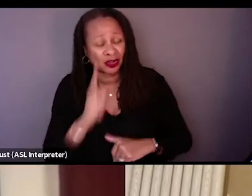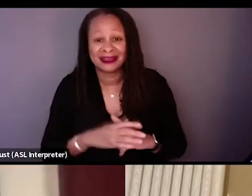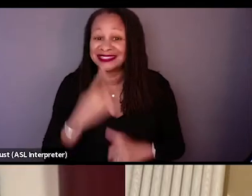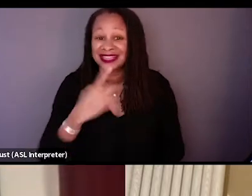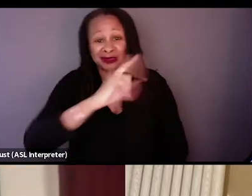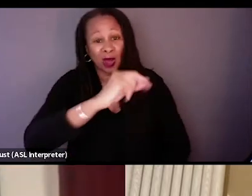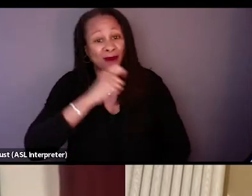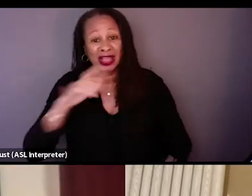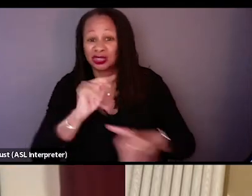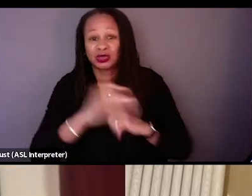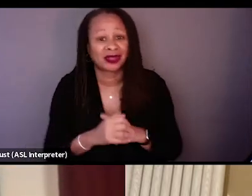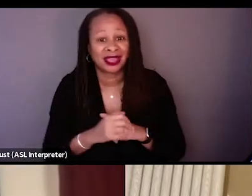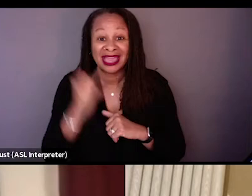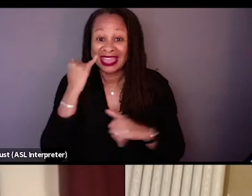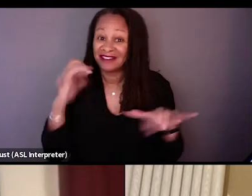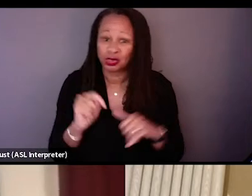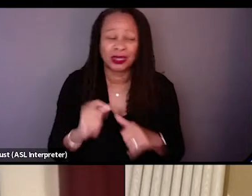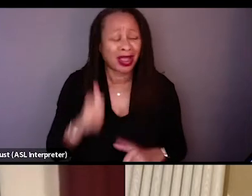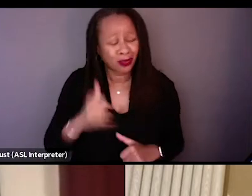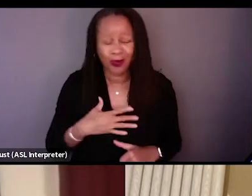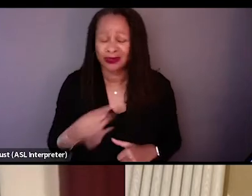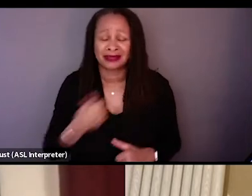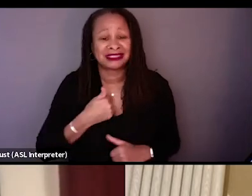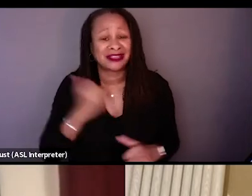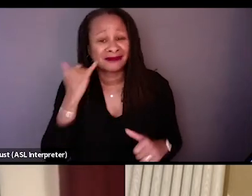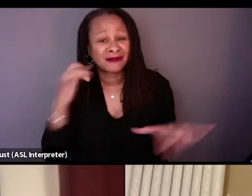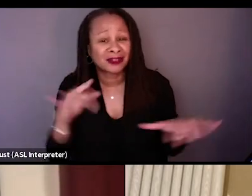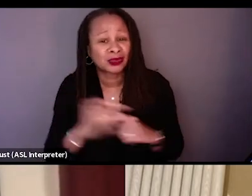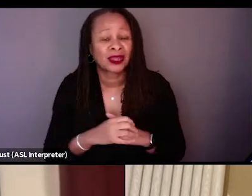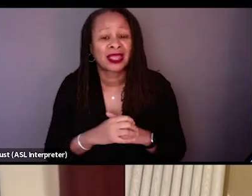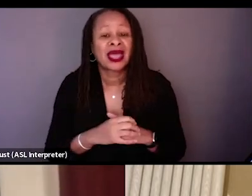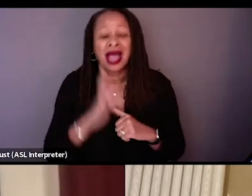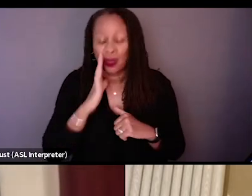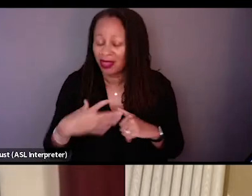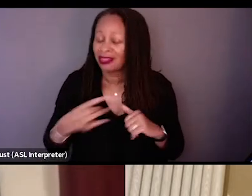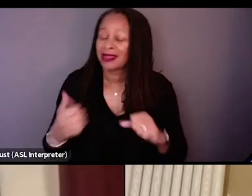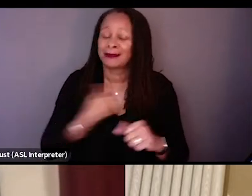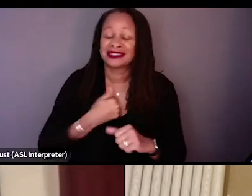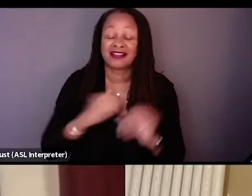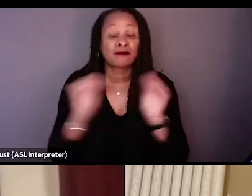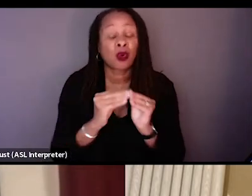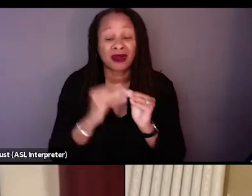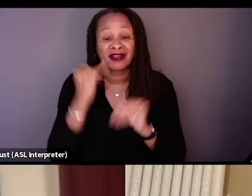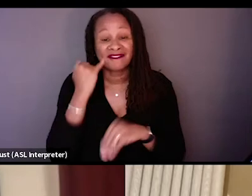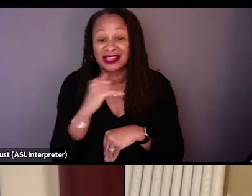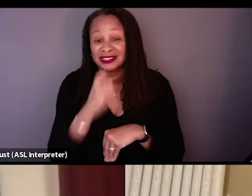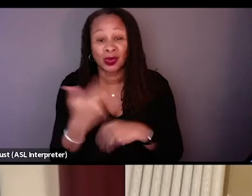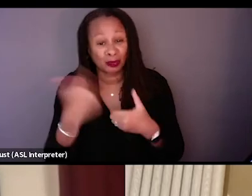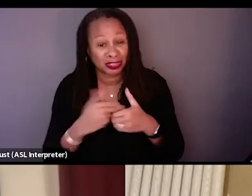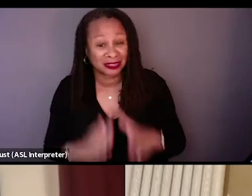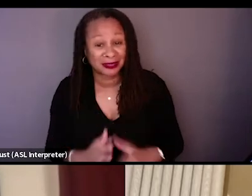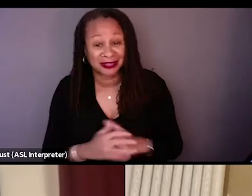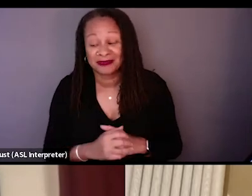it. I'm not going to like myself for not doing it, but I'm not going to do it. Because I'll like myself more by not having participated than having to live